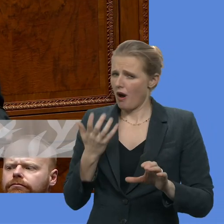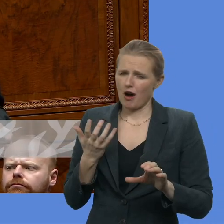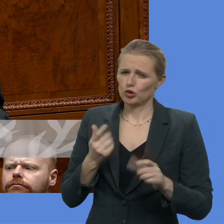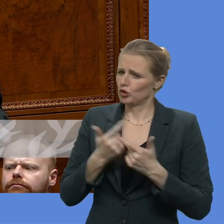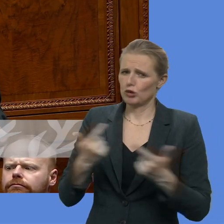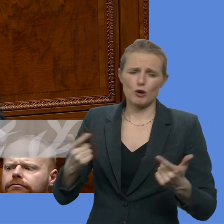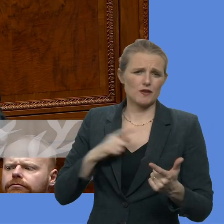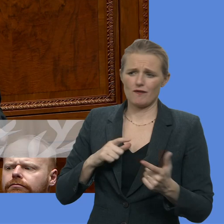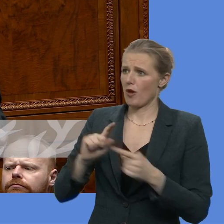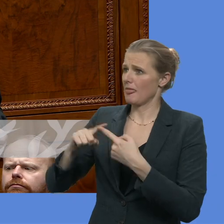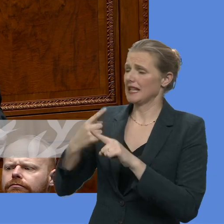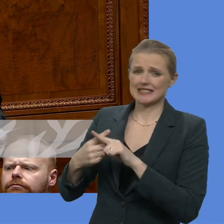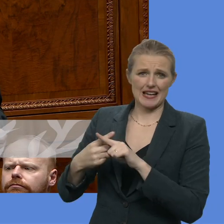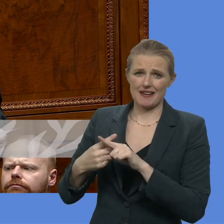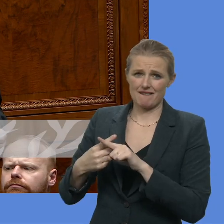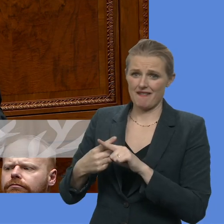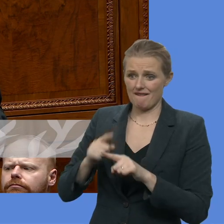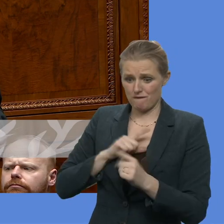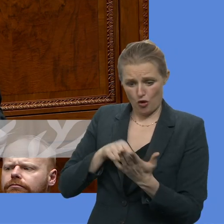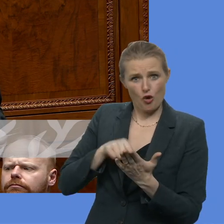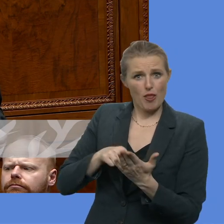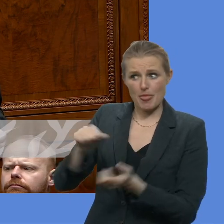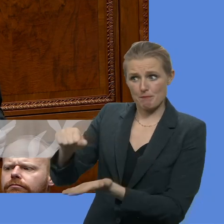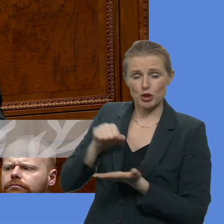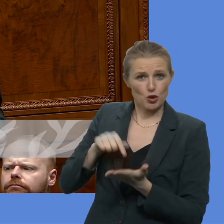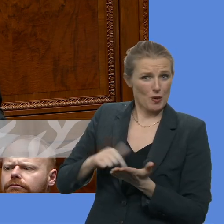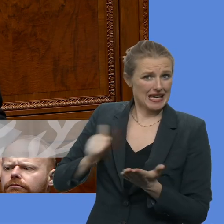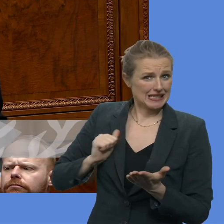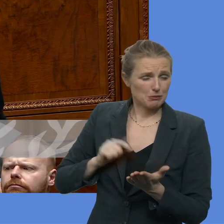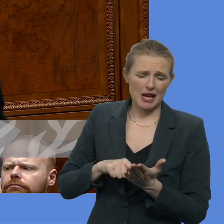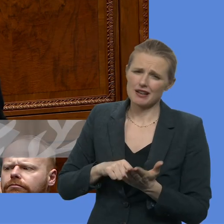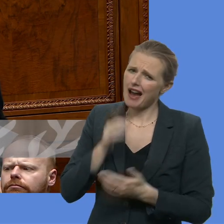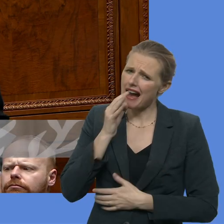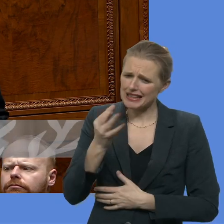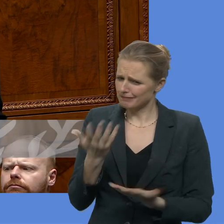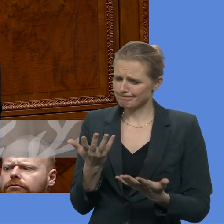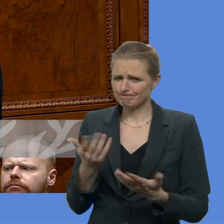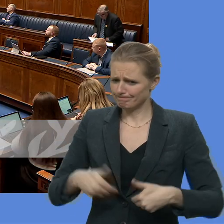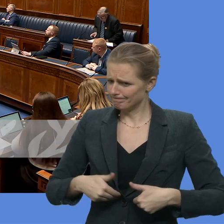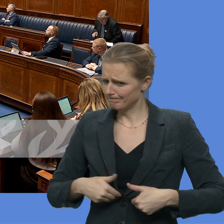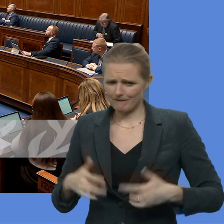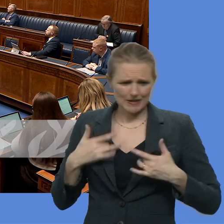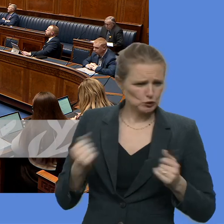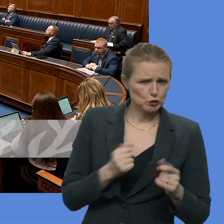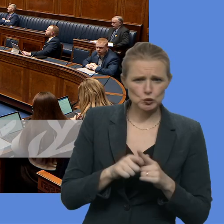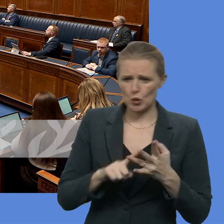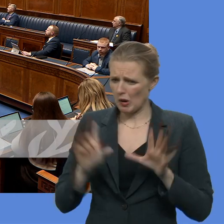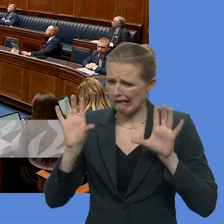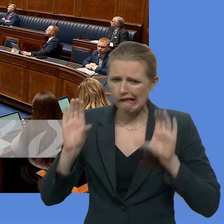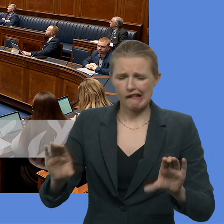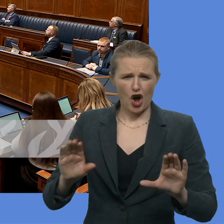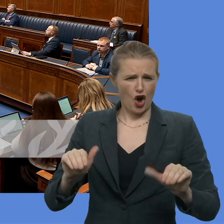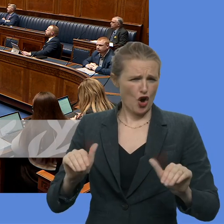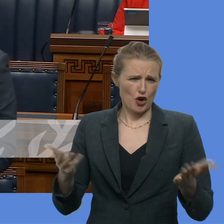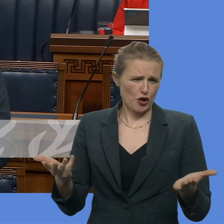in the context of the reported budget landscape. Can I ask the Minister for his assessment of this? Minister. Well,